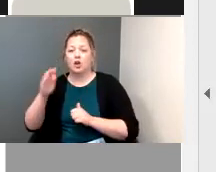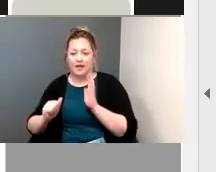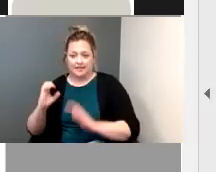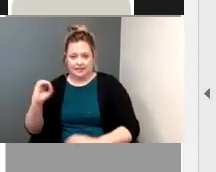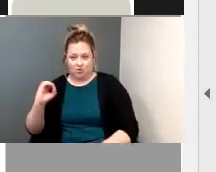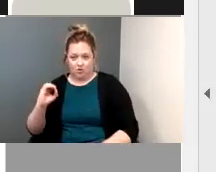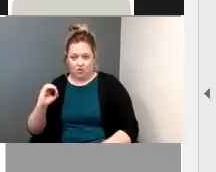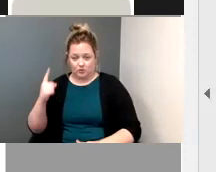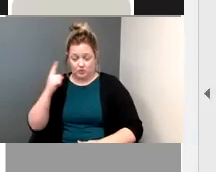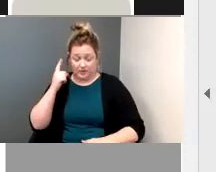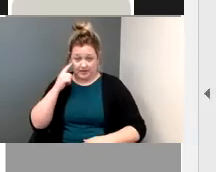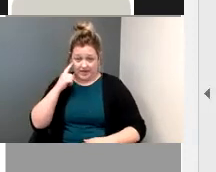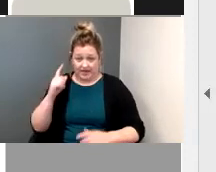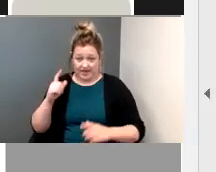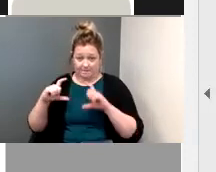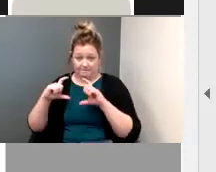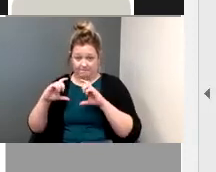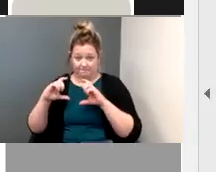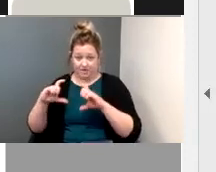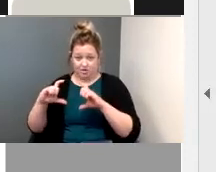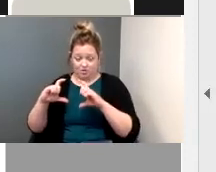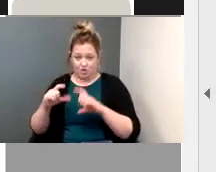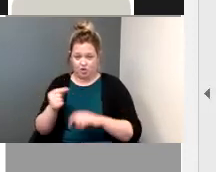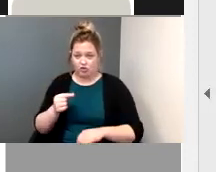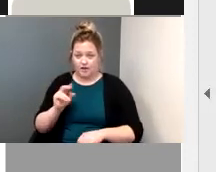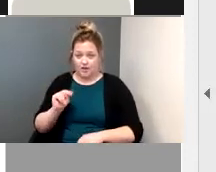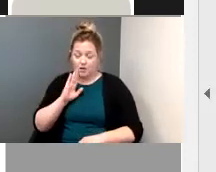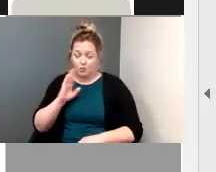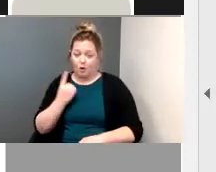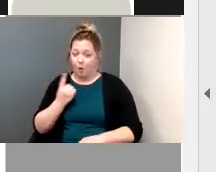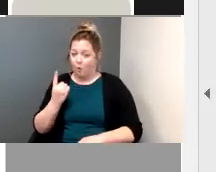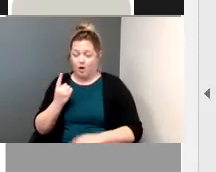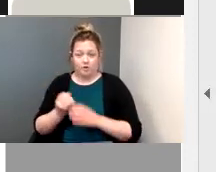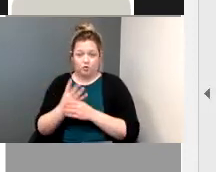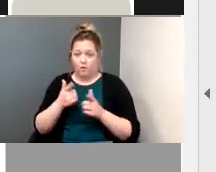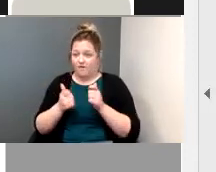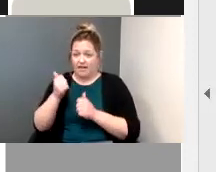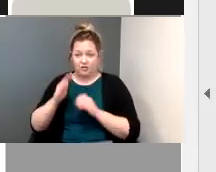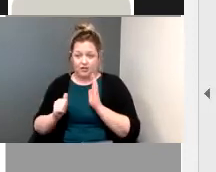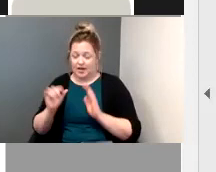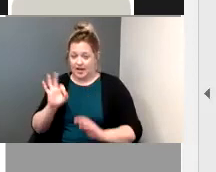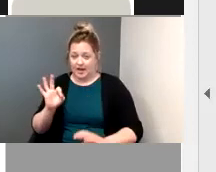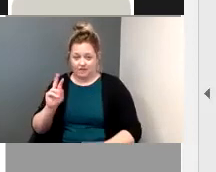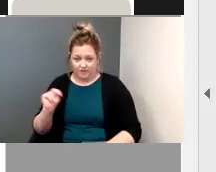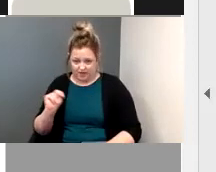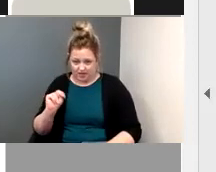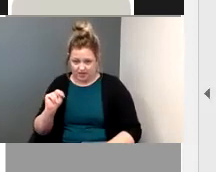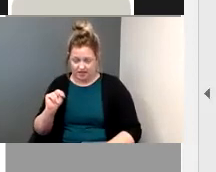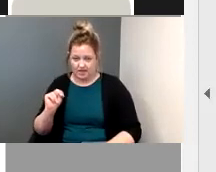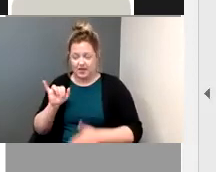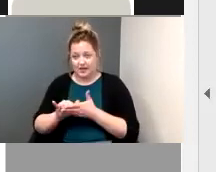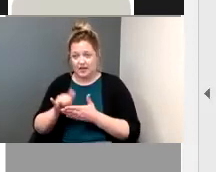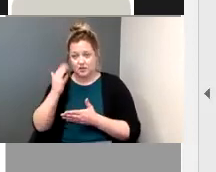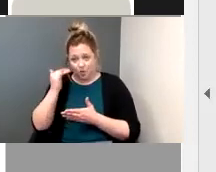notation intuitively, g of n will always grow much faster than f of n, and that is why this limit will not be 0, but it will be greater than